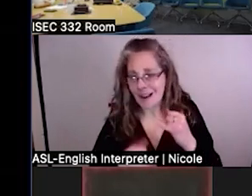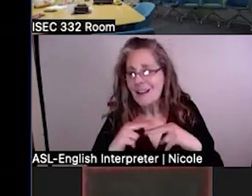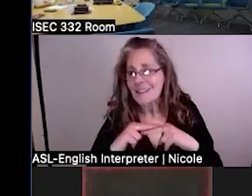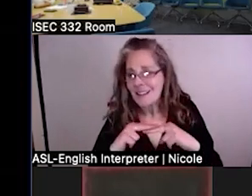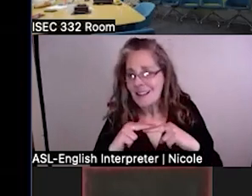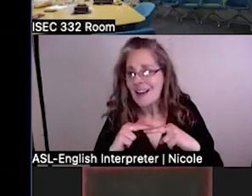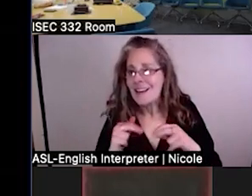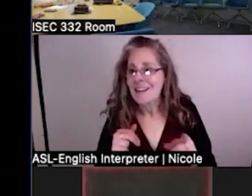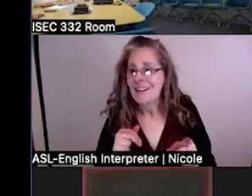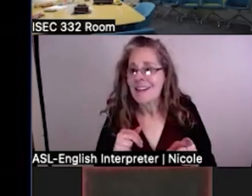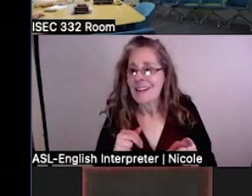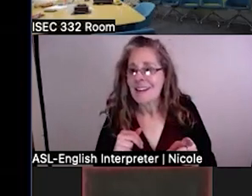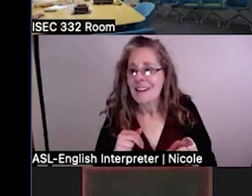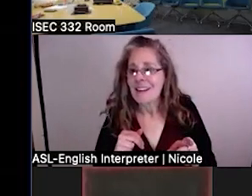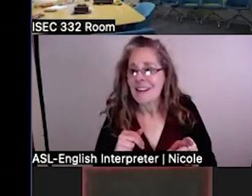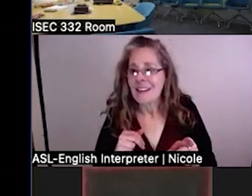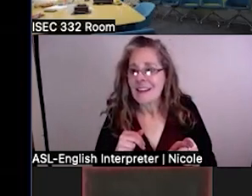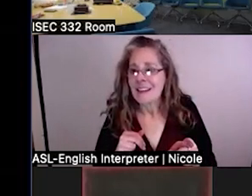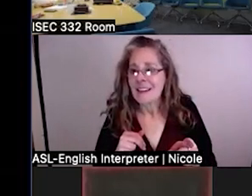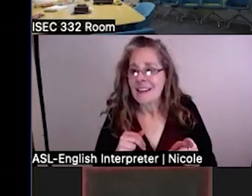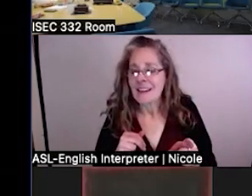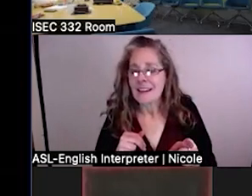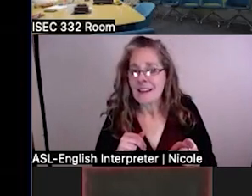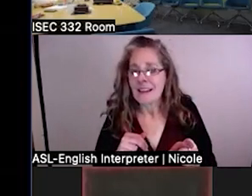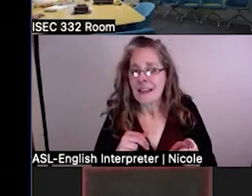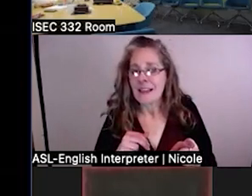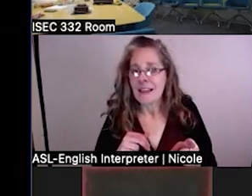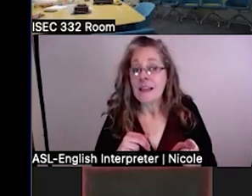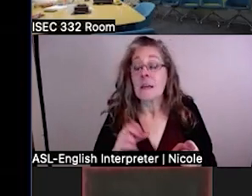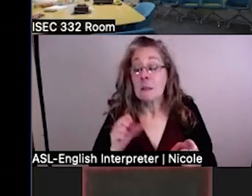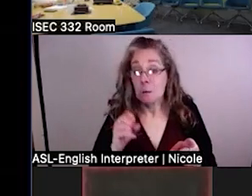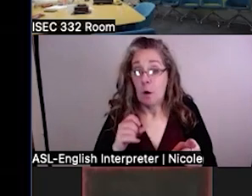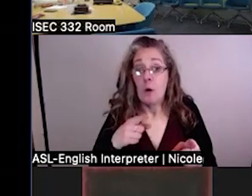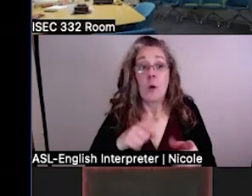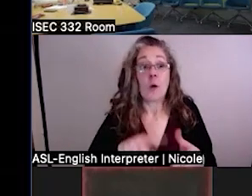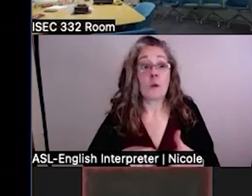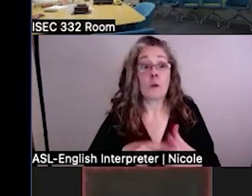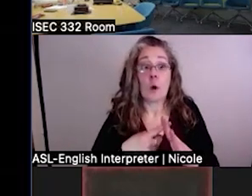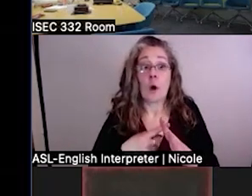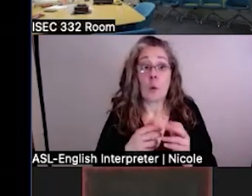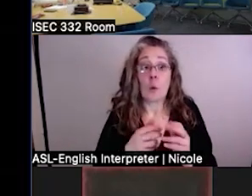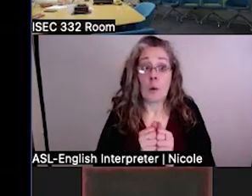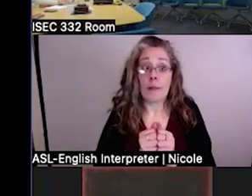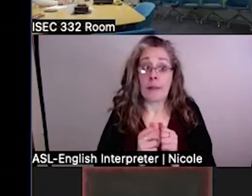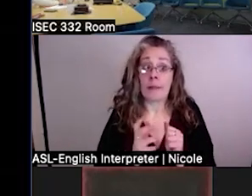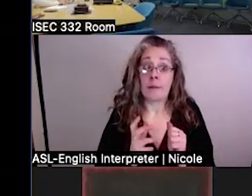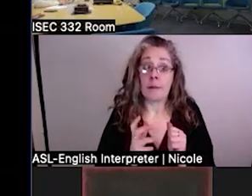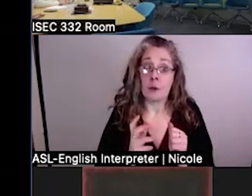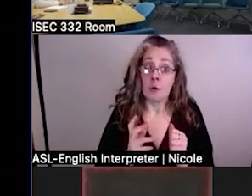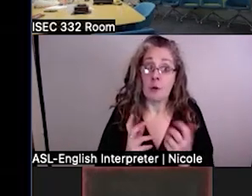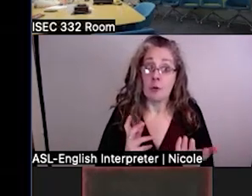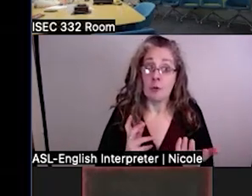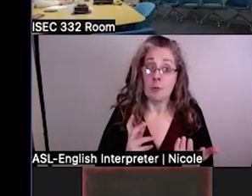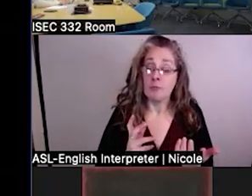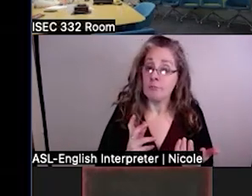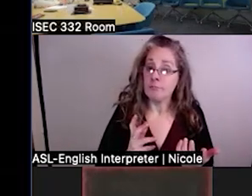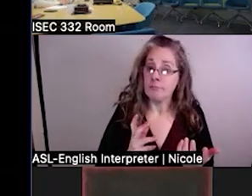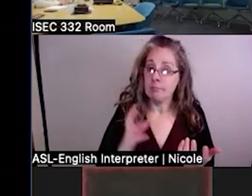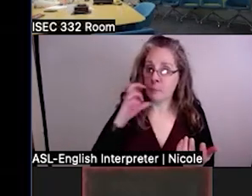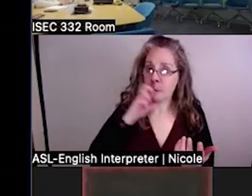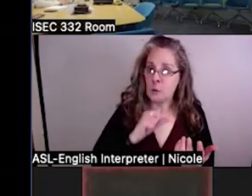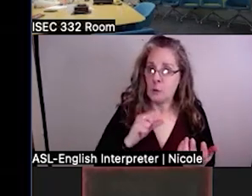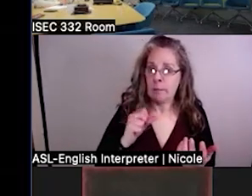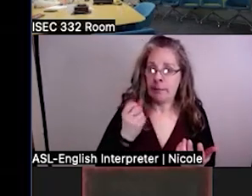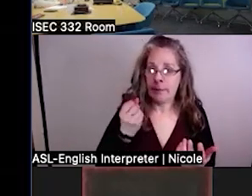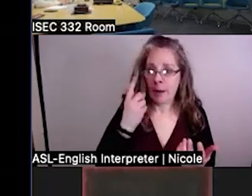talk. So neurodiversity affirming practice is starting with presuming competence. I mostly work with non-speaking